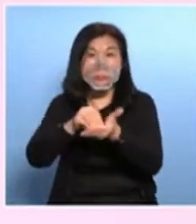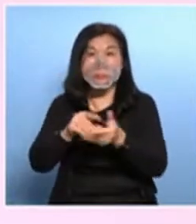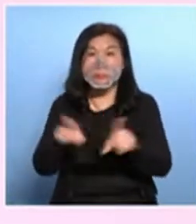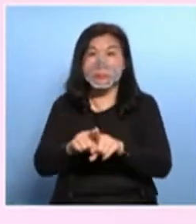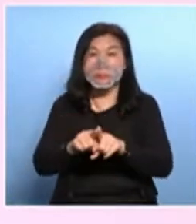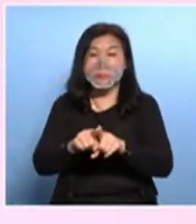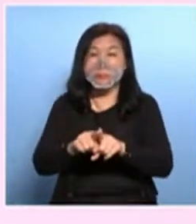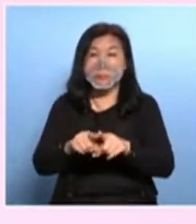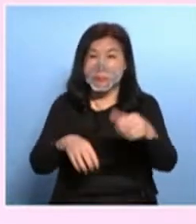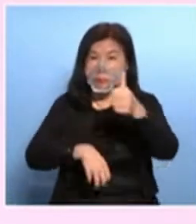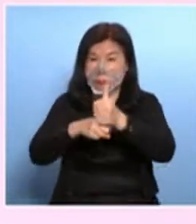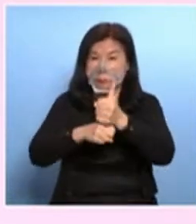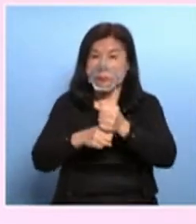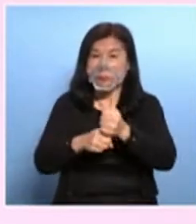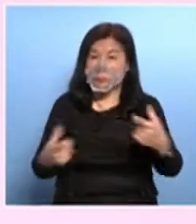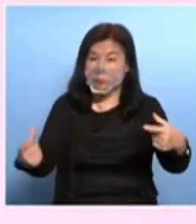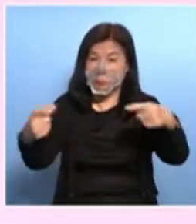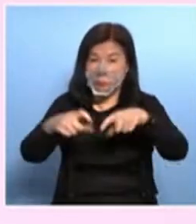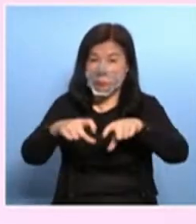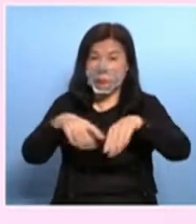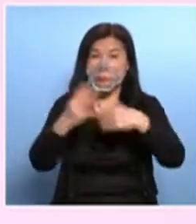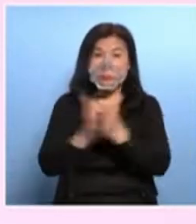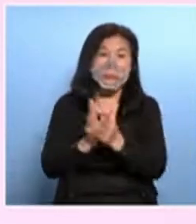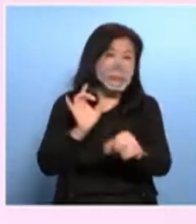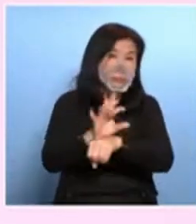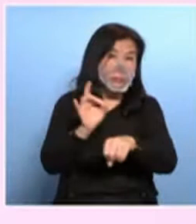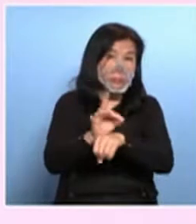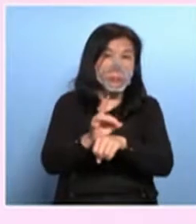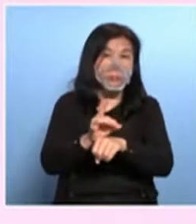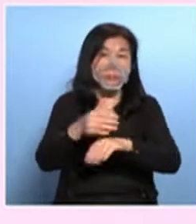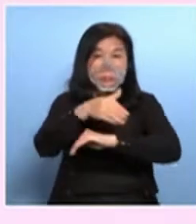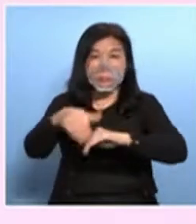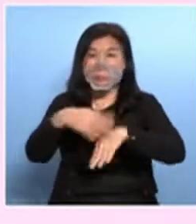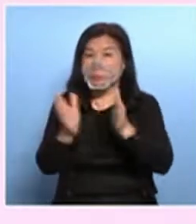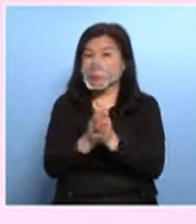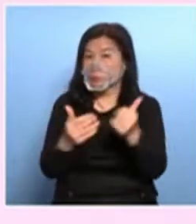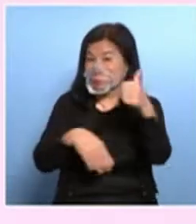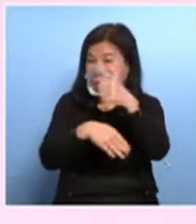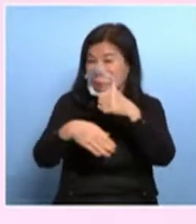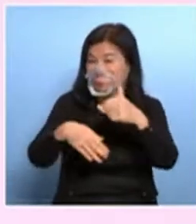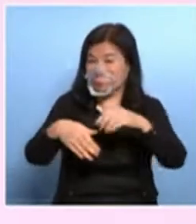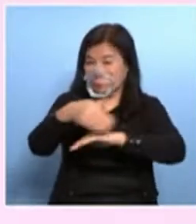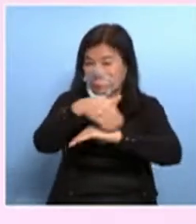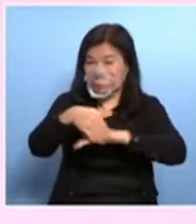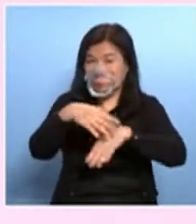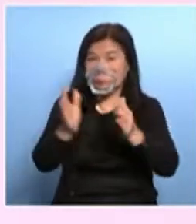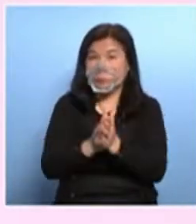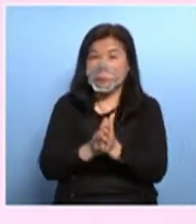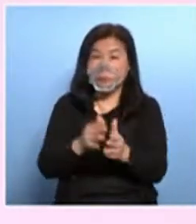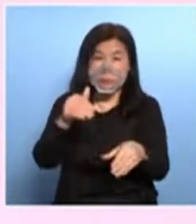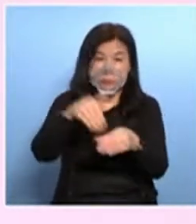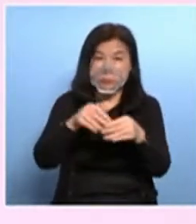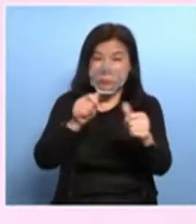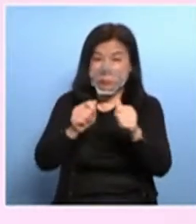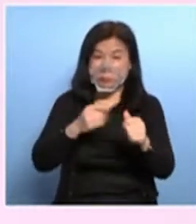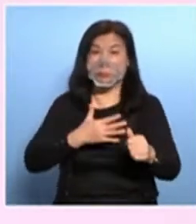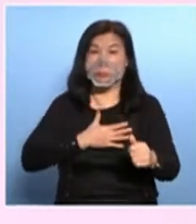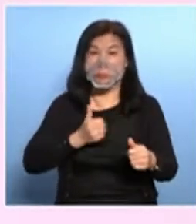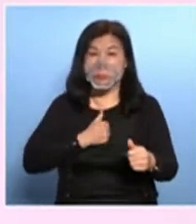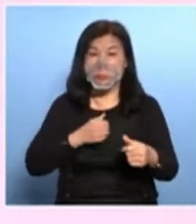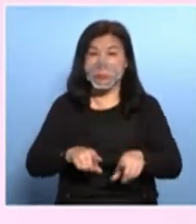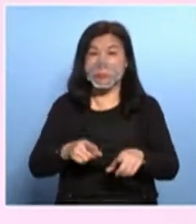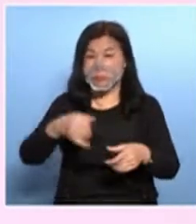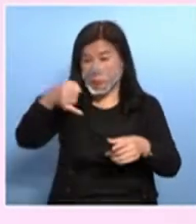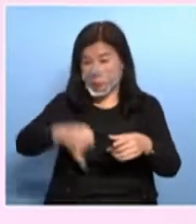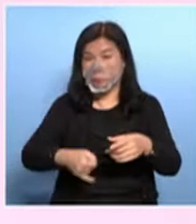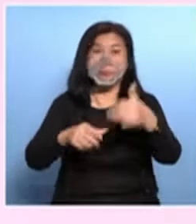a study on the implementation of a pilot scheme on infrastructure financing securitization within this year. Under the scheme, the